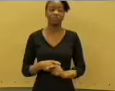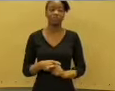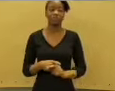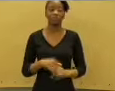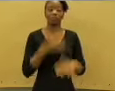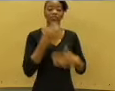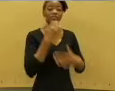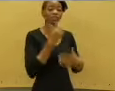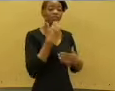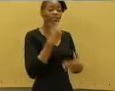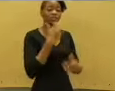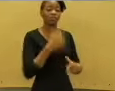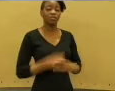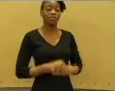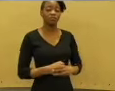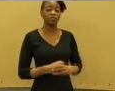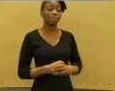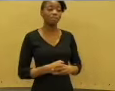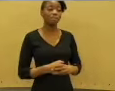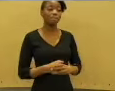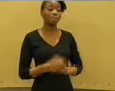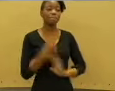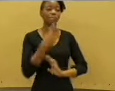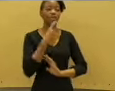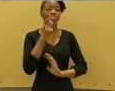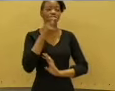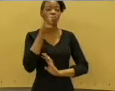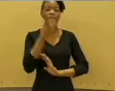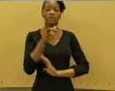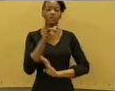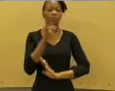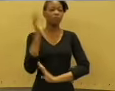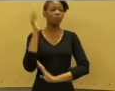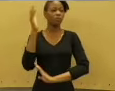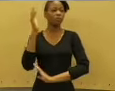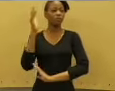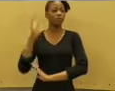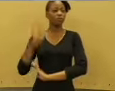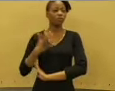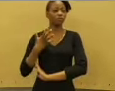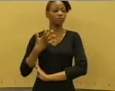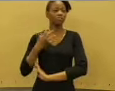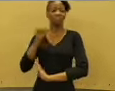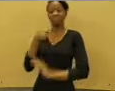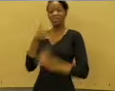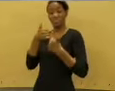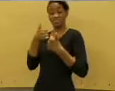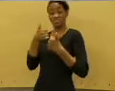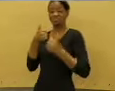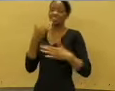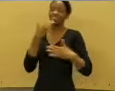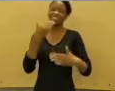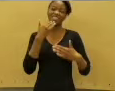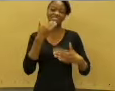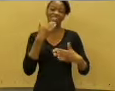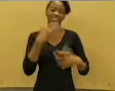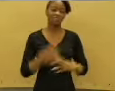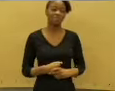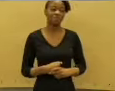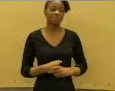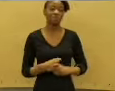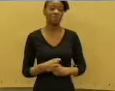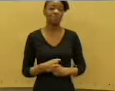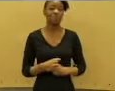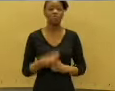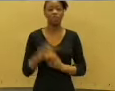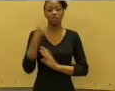Thank you so much. You said you wanted to comment on the presentation as well. You could. Thank you so much. I think